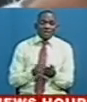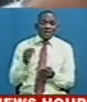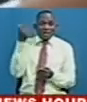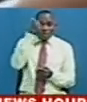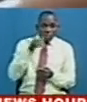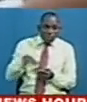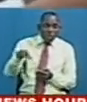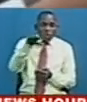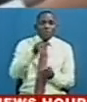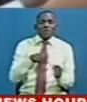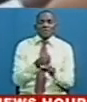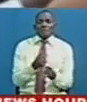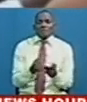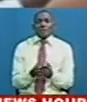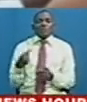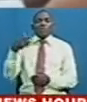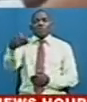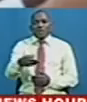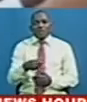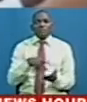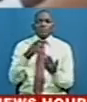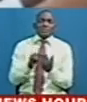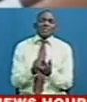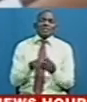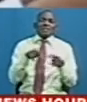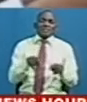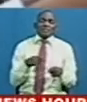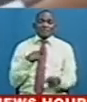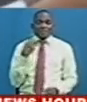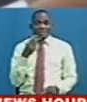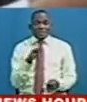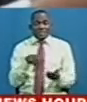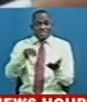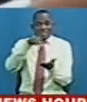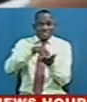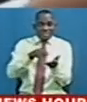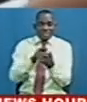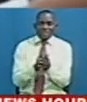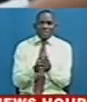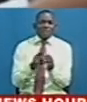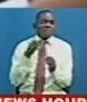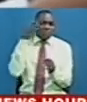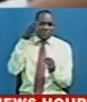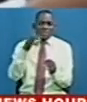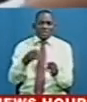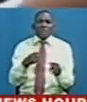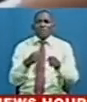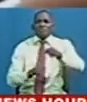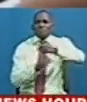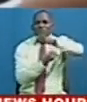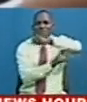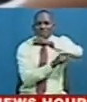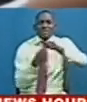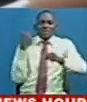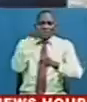to welcome with all our hearts. I see the center as one of the future pillars of the